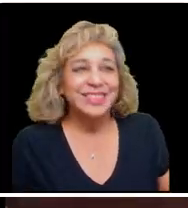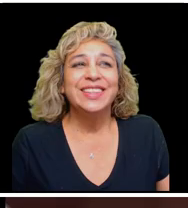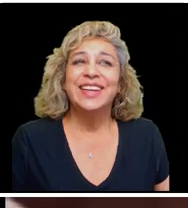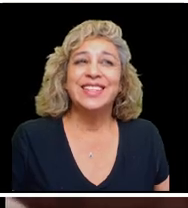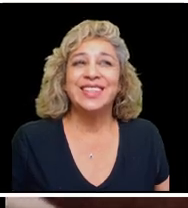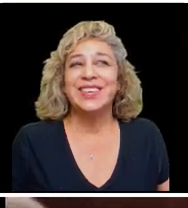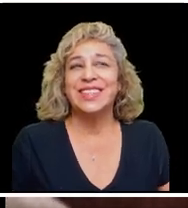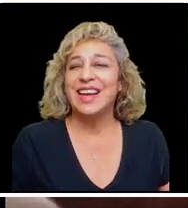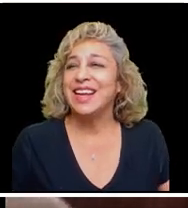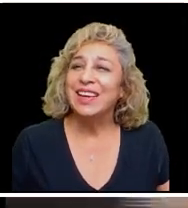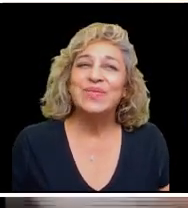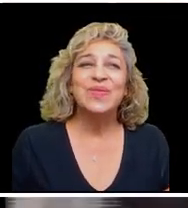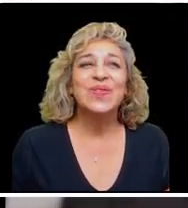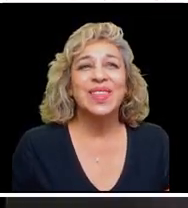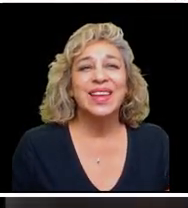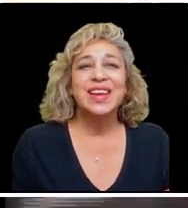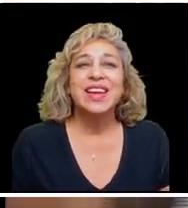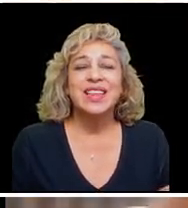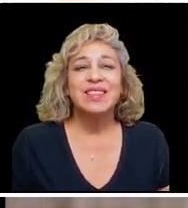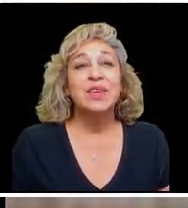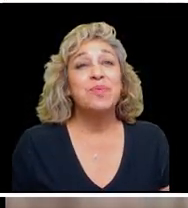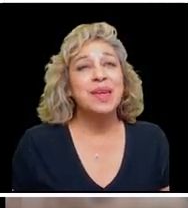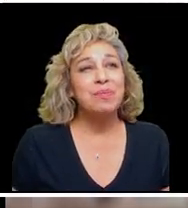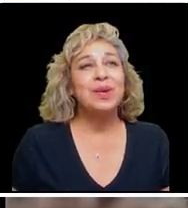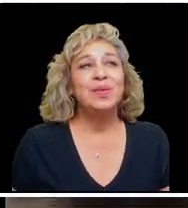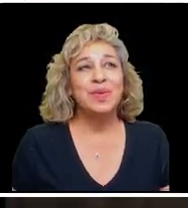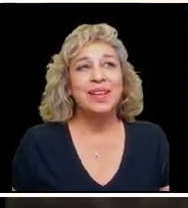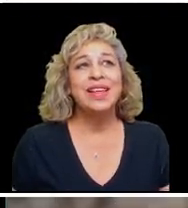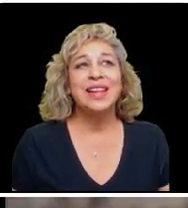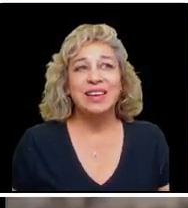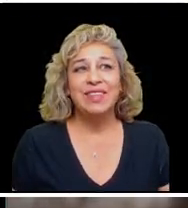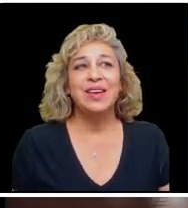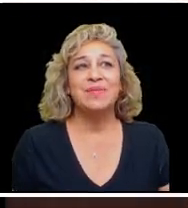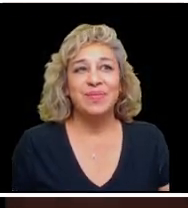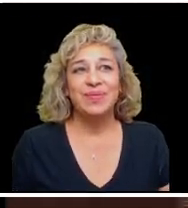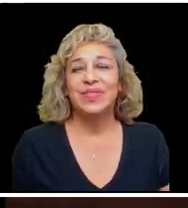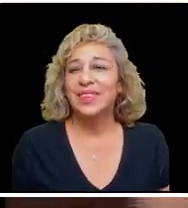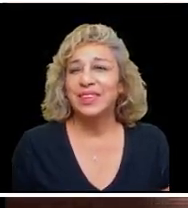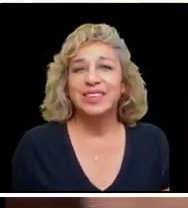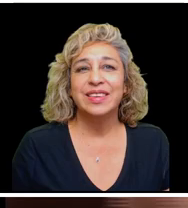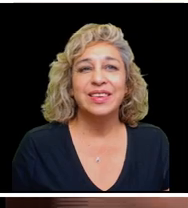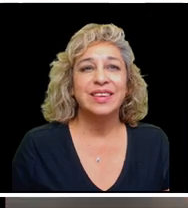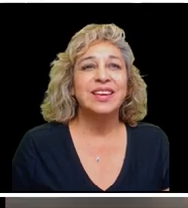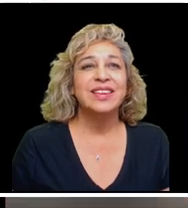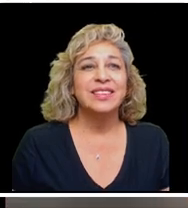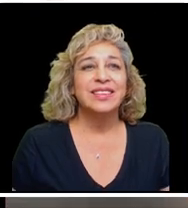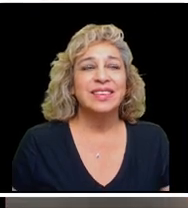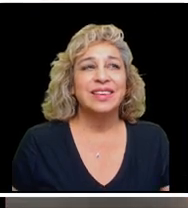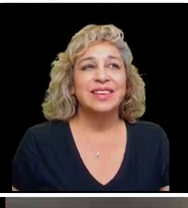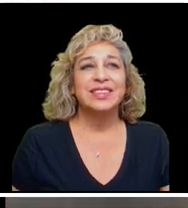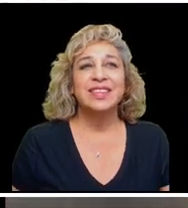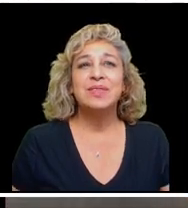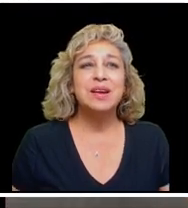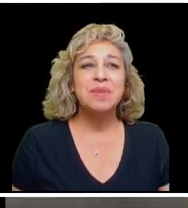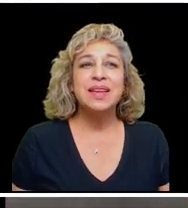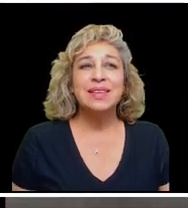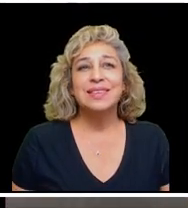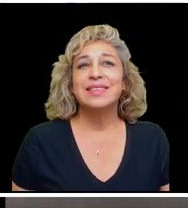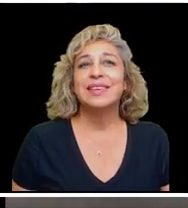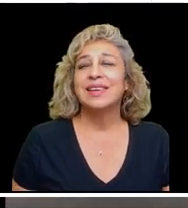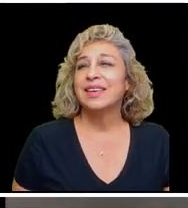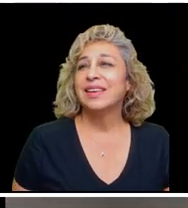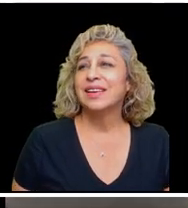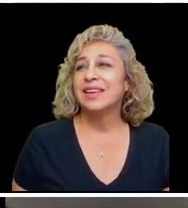it's so exciting the people really love him see what I